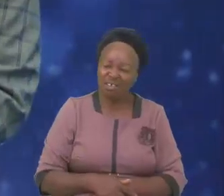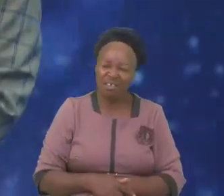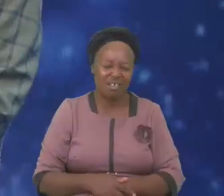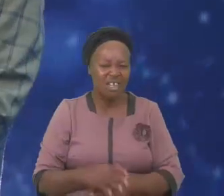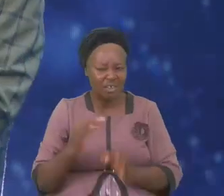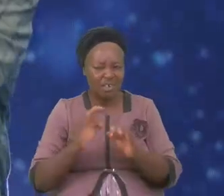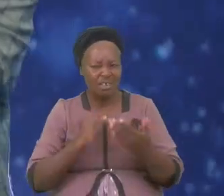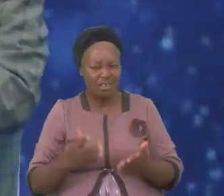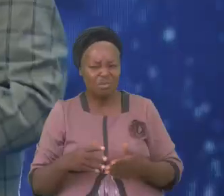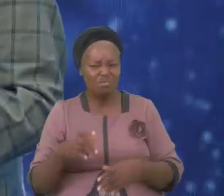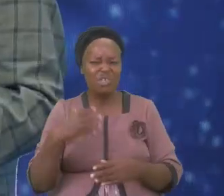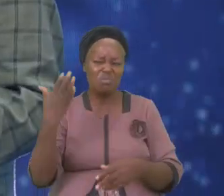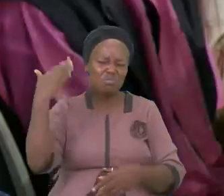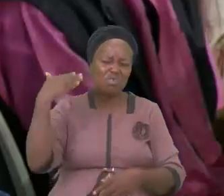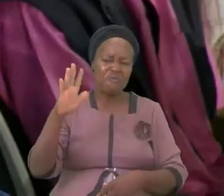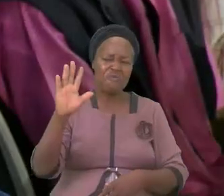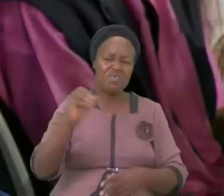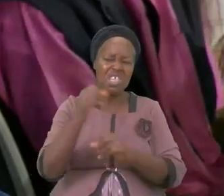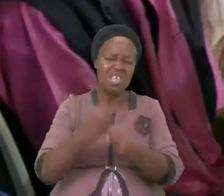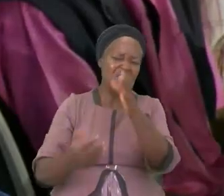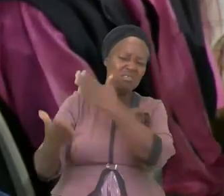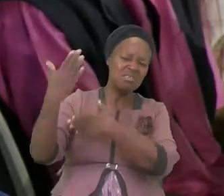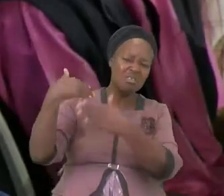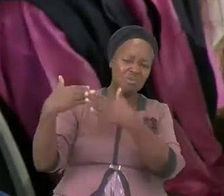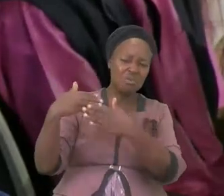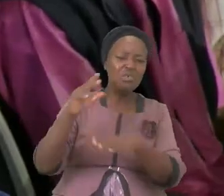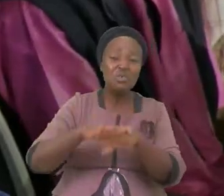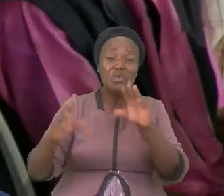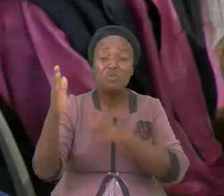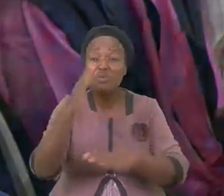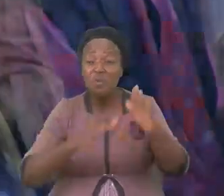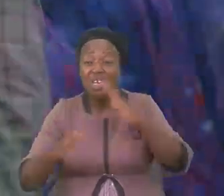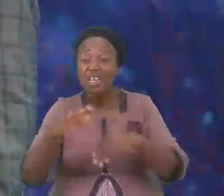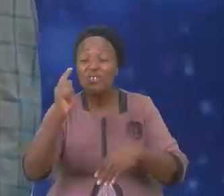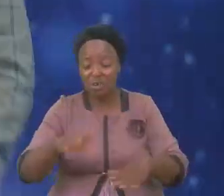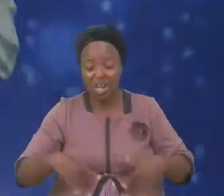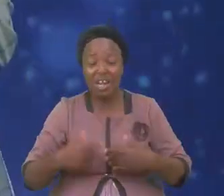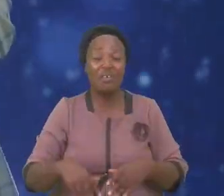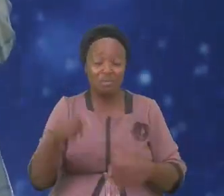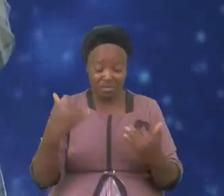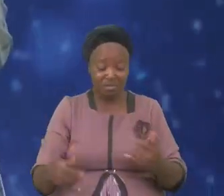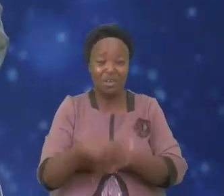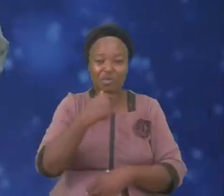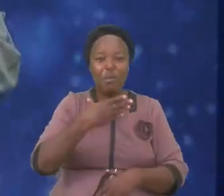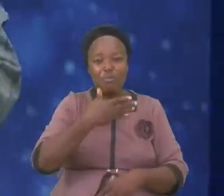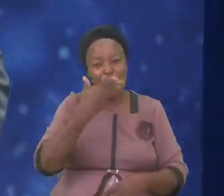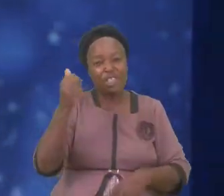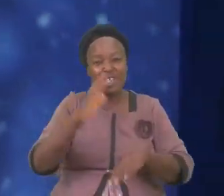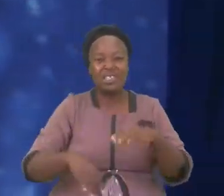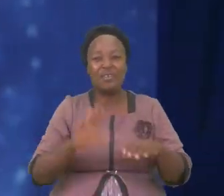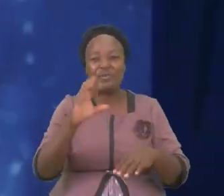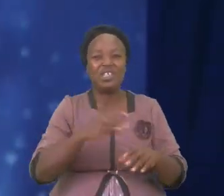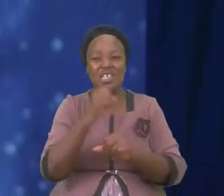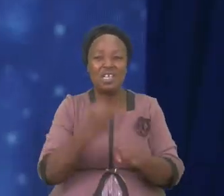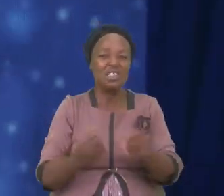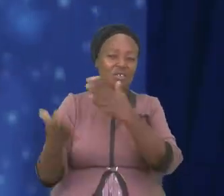than 150 years ago in Jesus' name. I will settle you after your old estate. Look at this, and